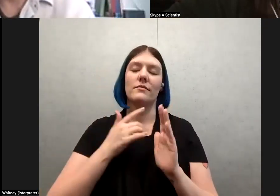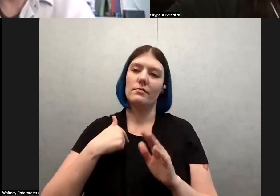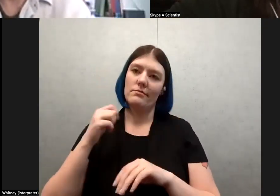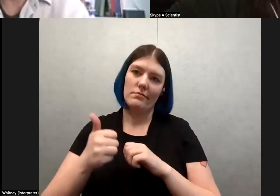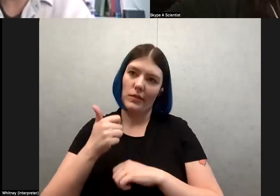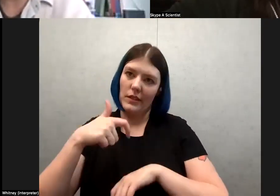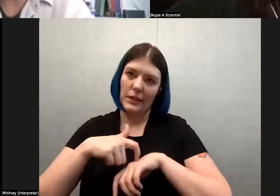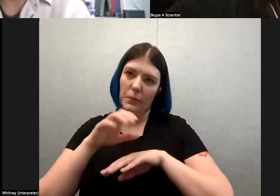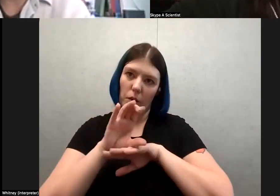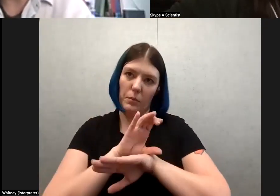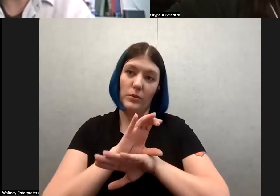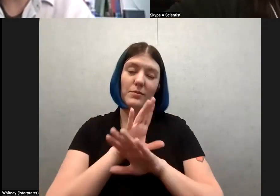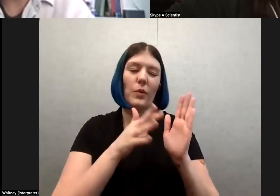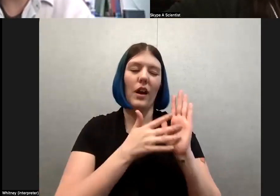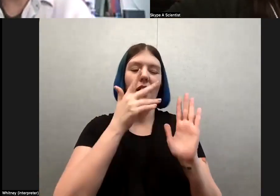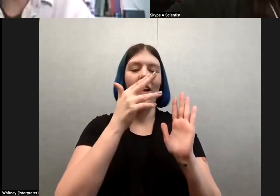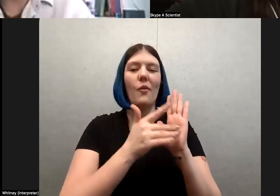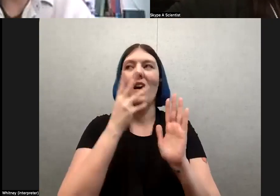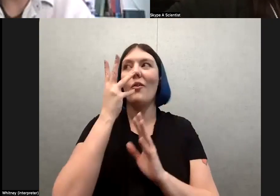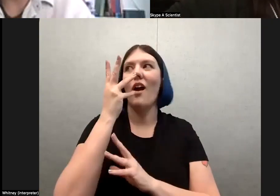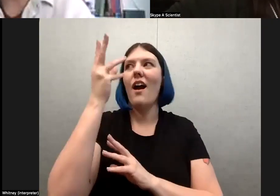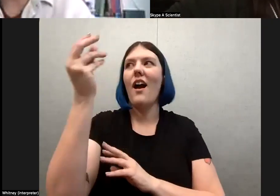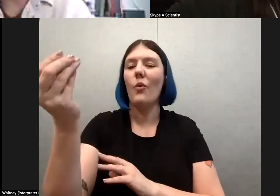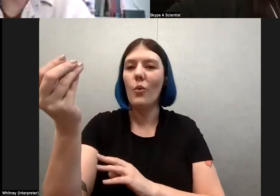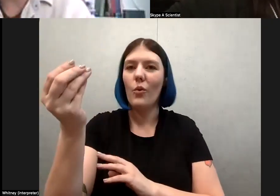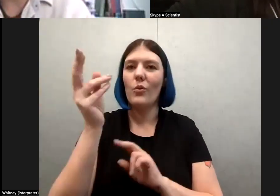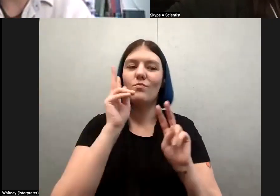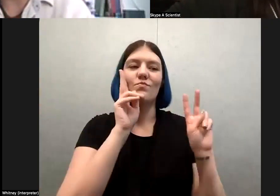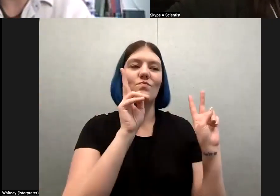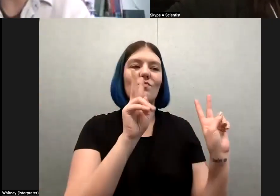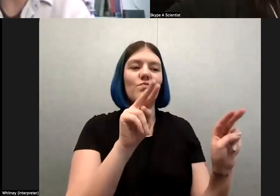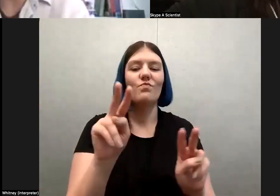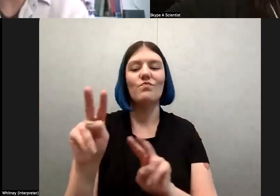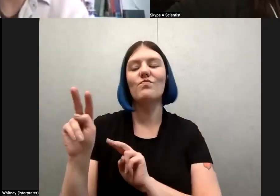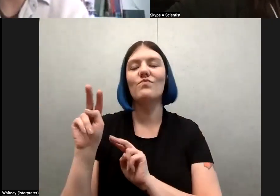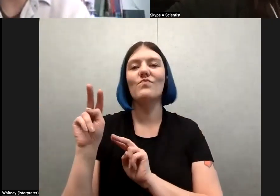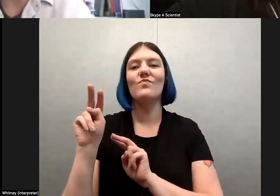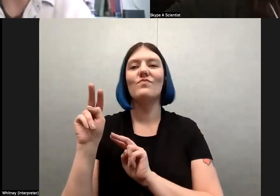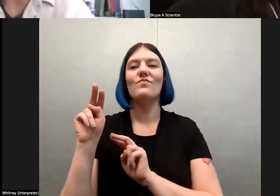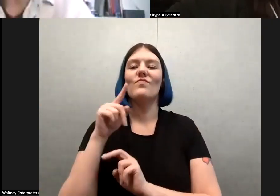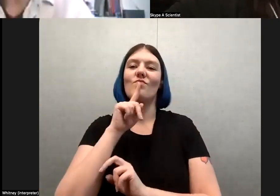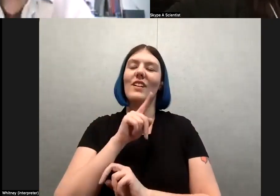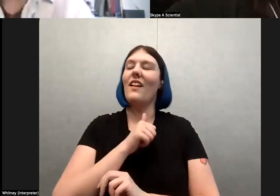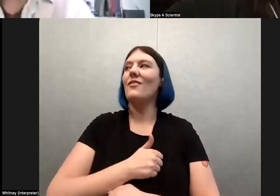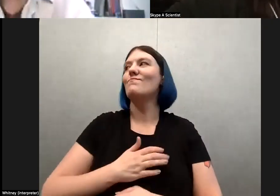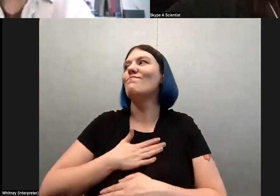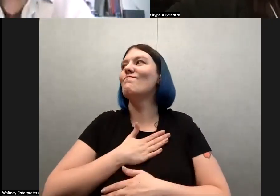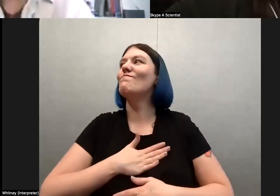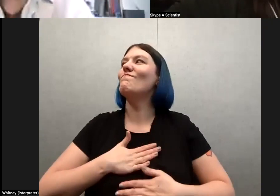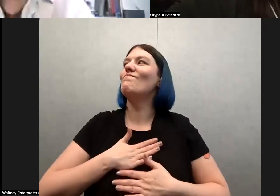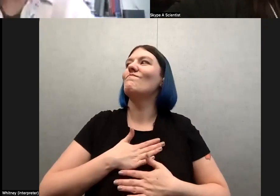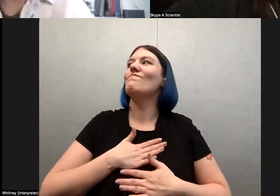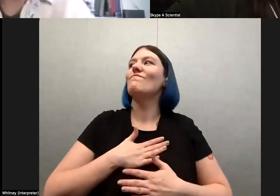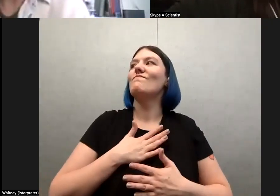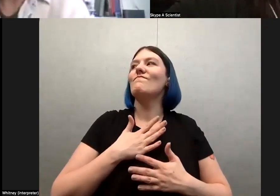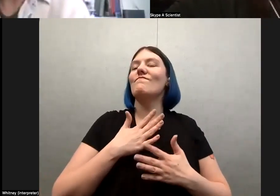every now and then I get to go out into the Everglades and see a little bit of it. So I really like going out in something called